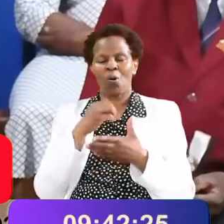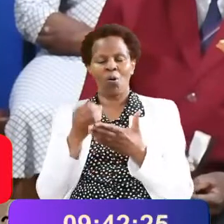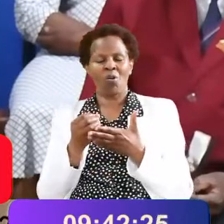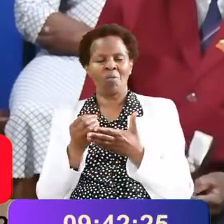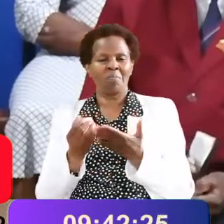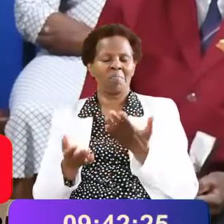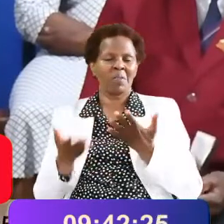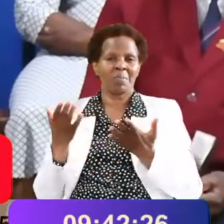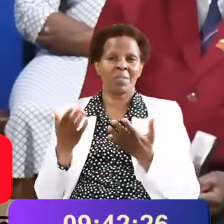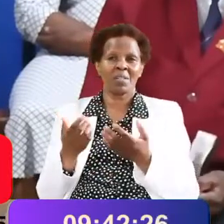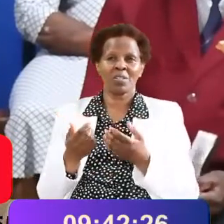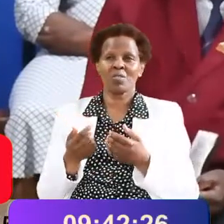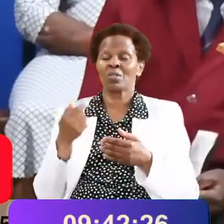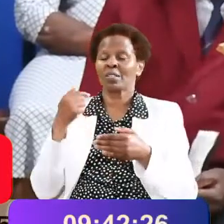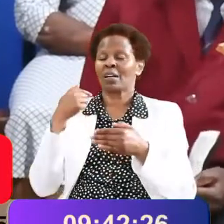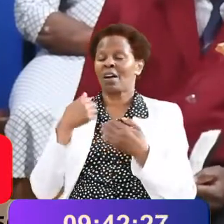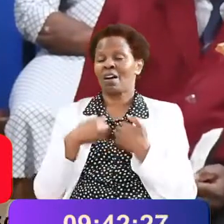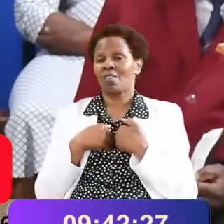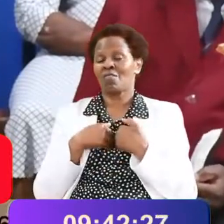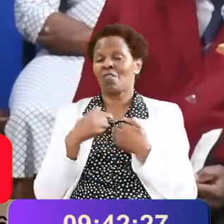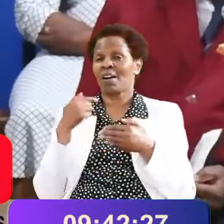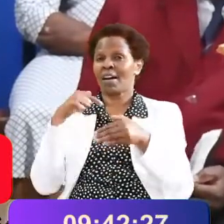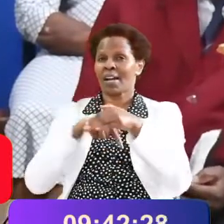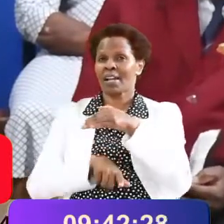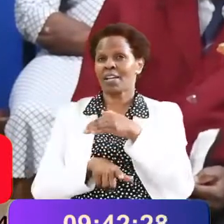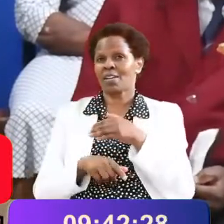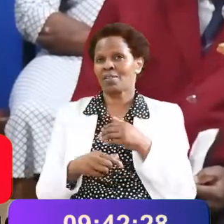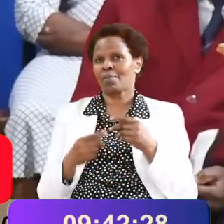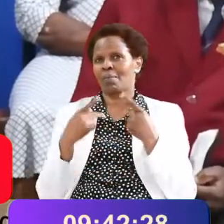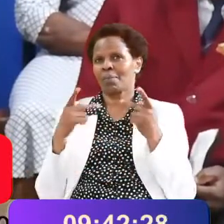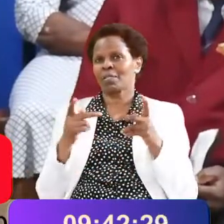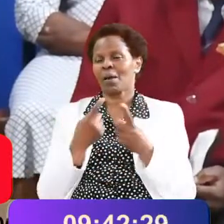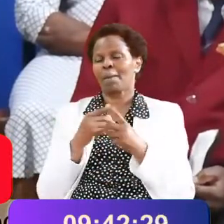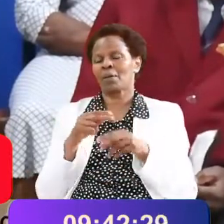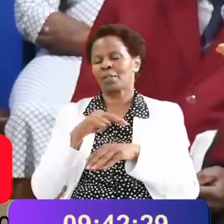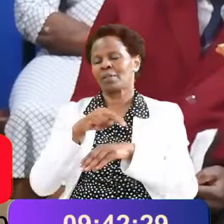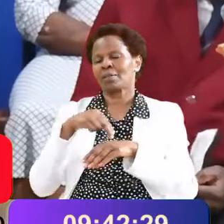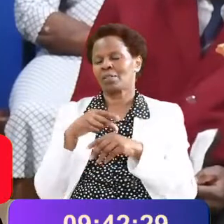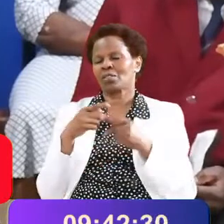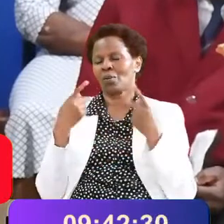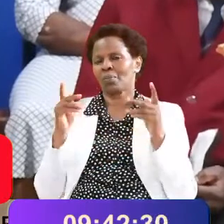we do not have external peace. So either of them, when